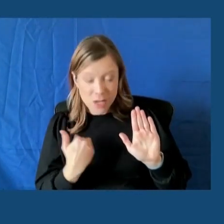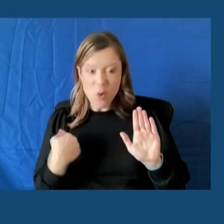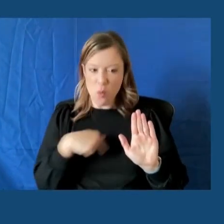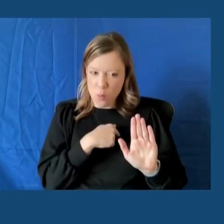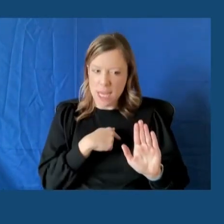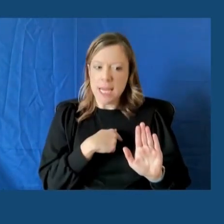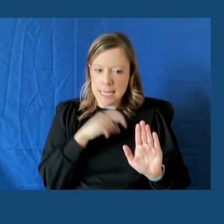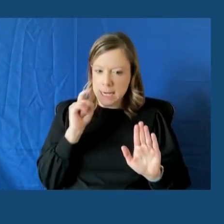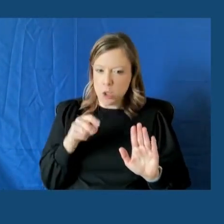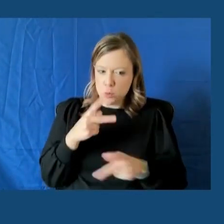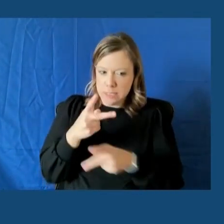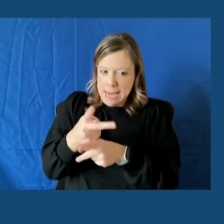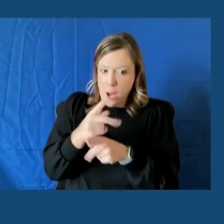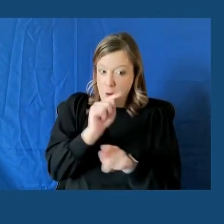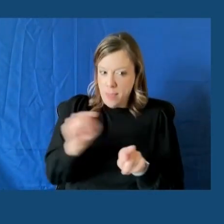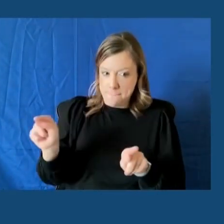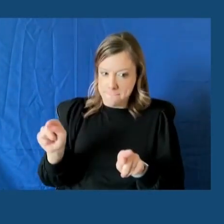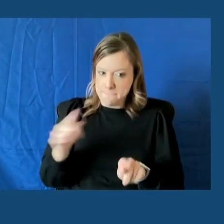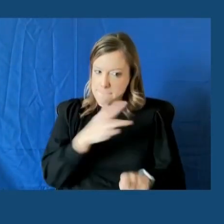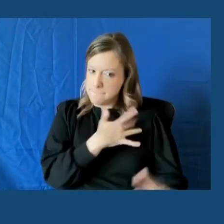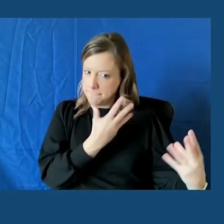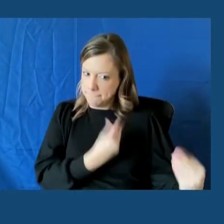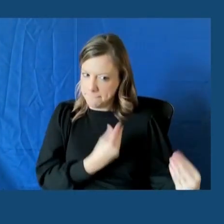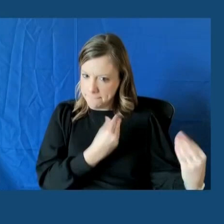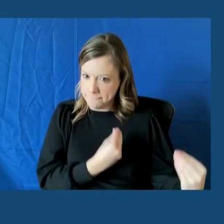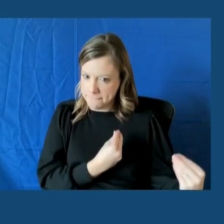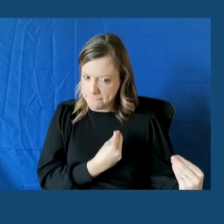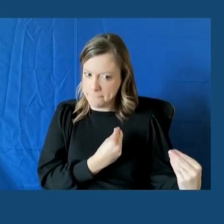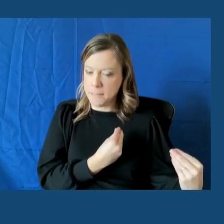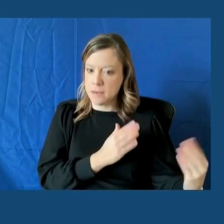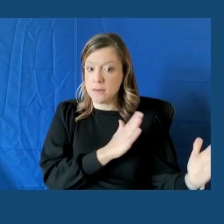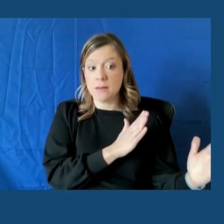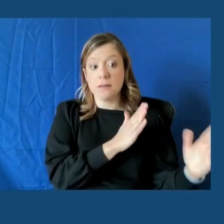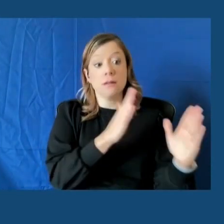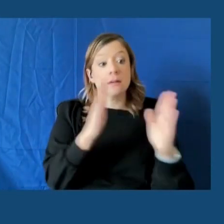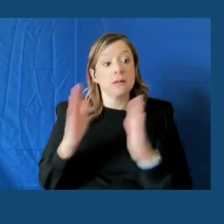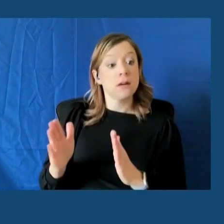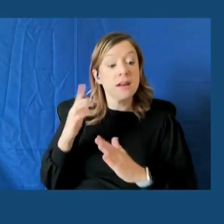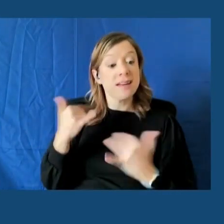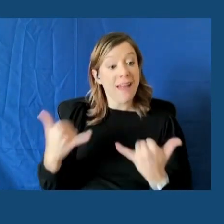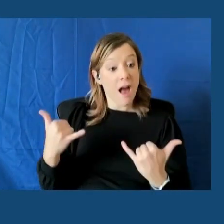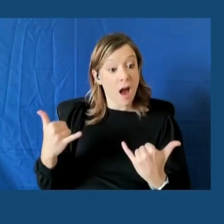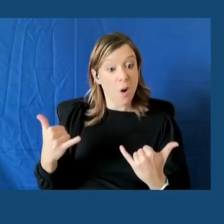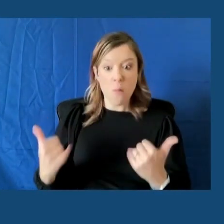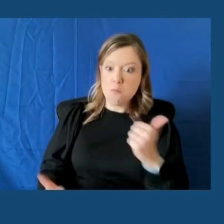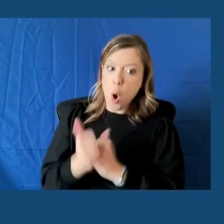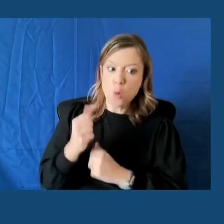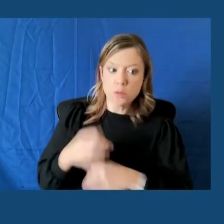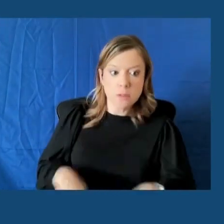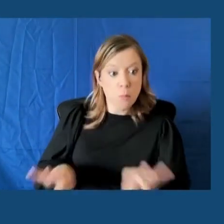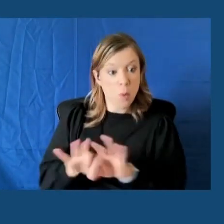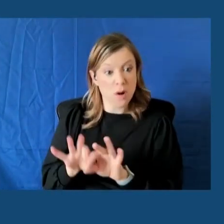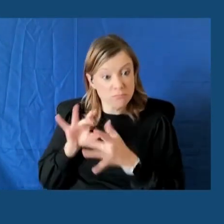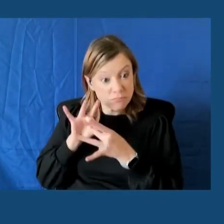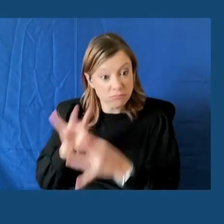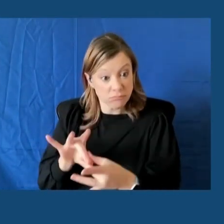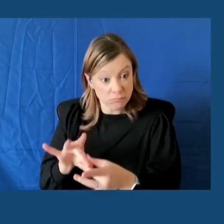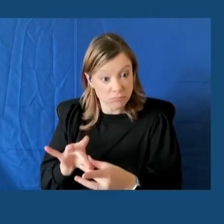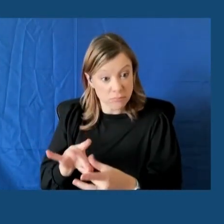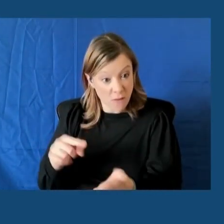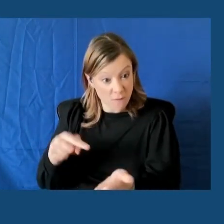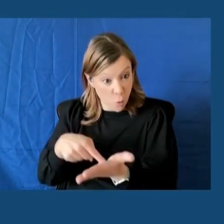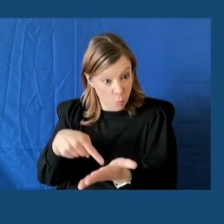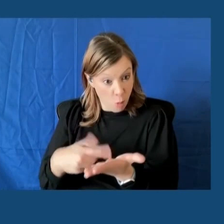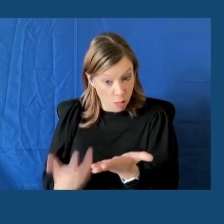Now let's get to the most important issue when it comes to affordability. You ready? Okay.